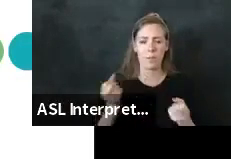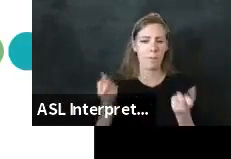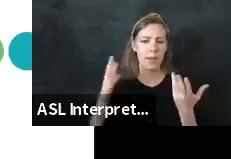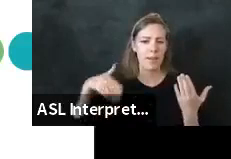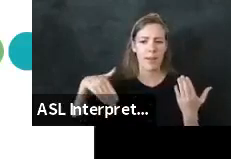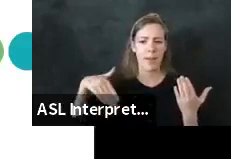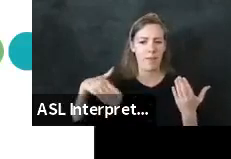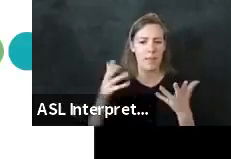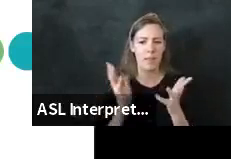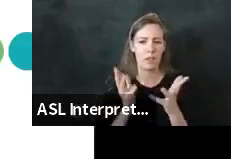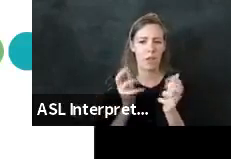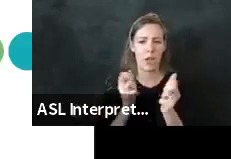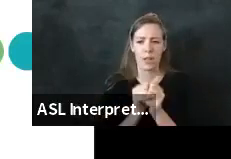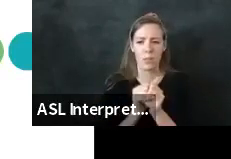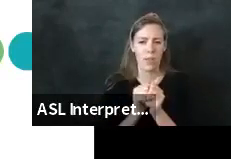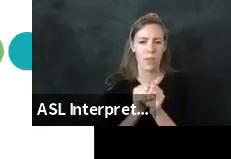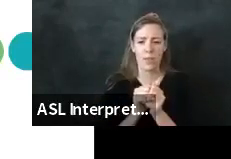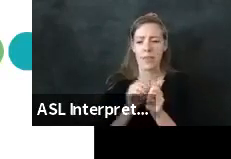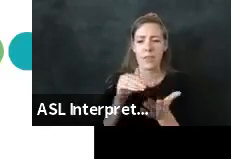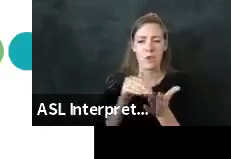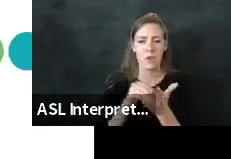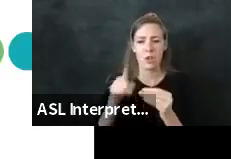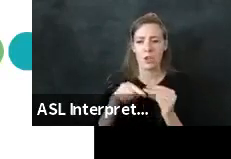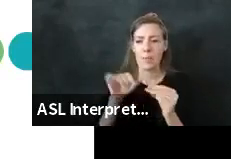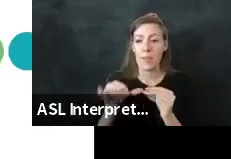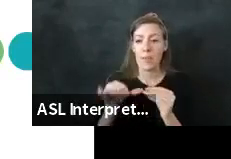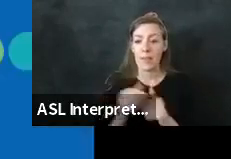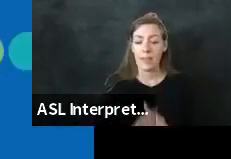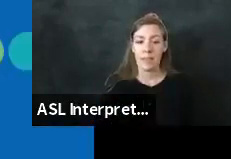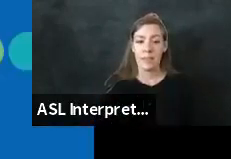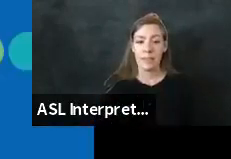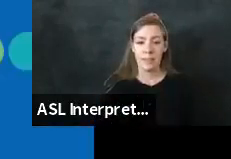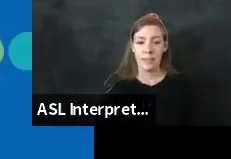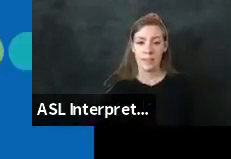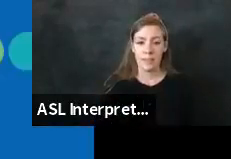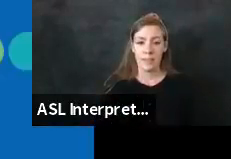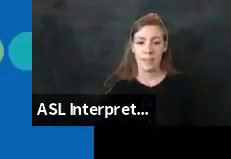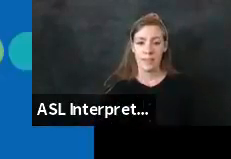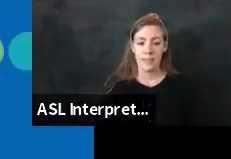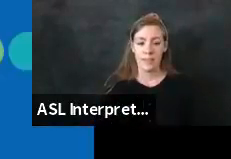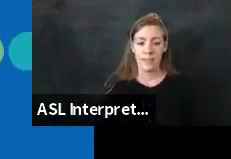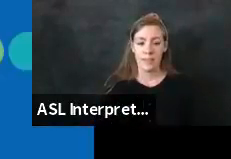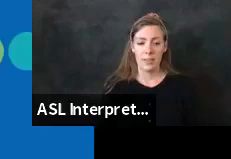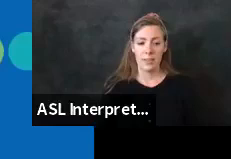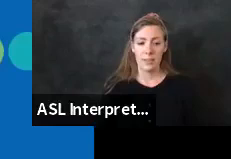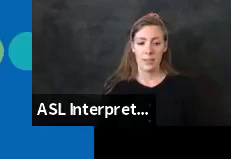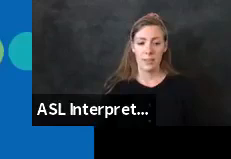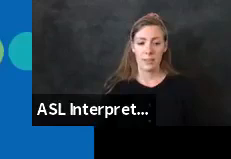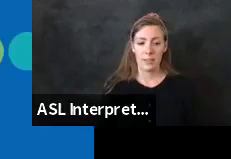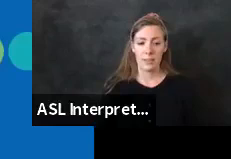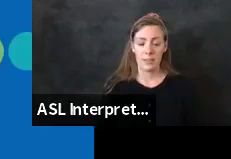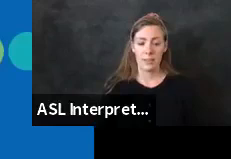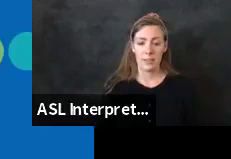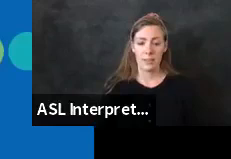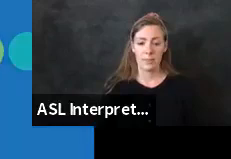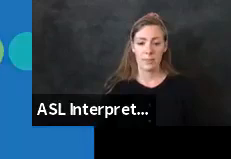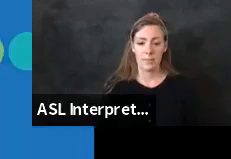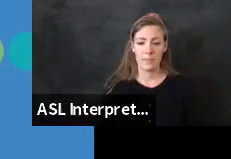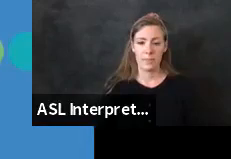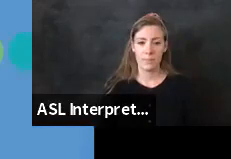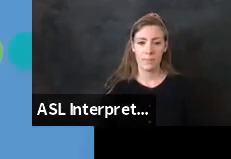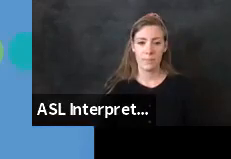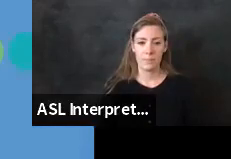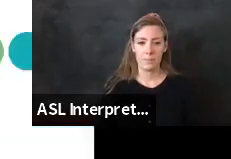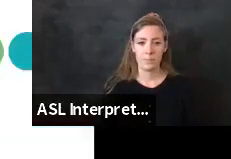pediatricians about these vaccines. Next slide. So our goals for the vaccine, next